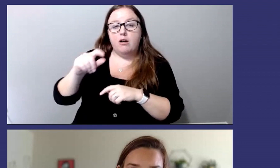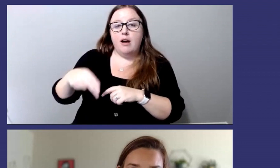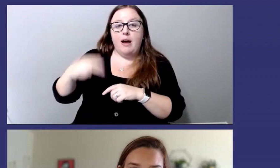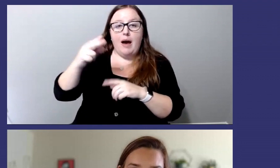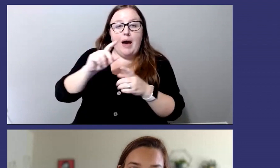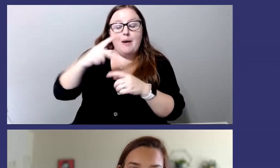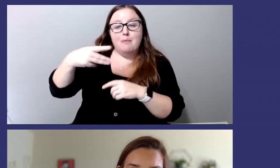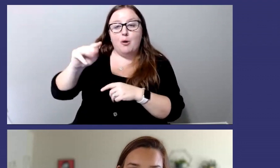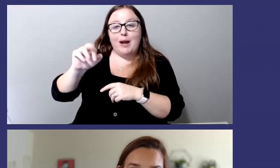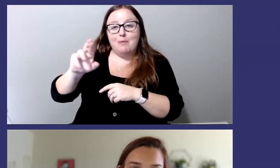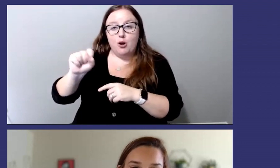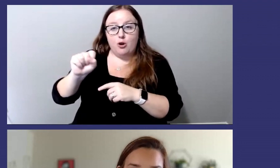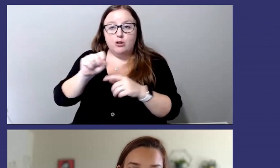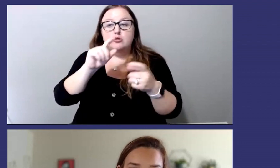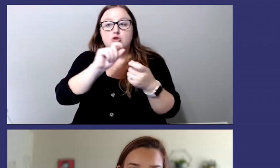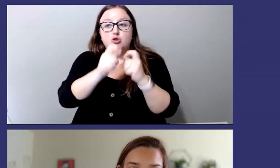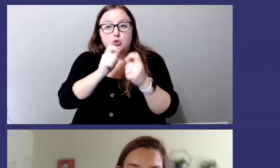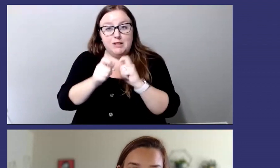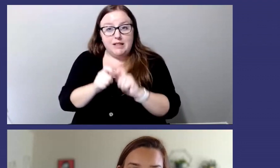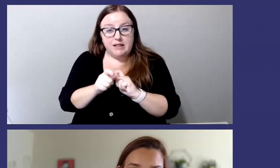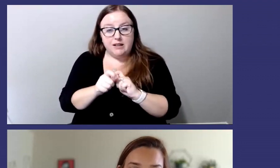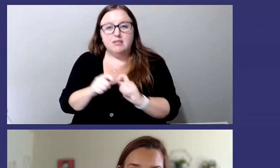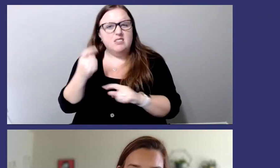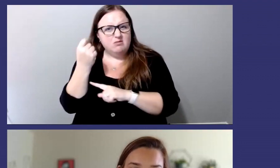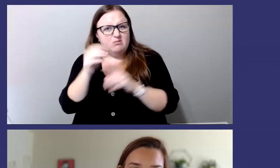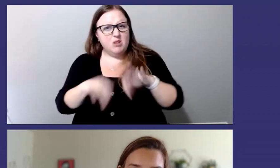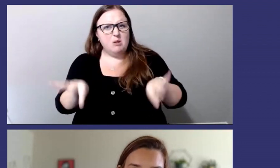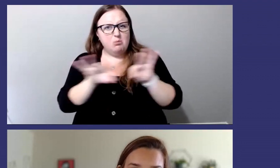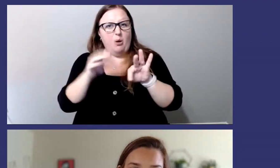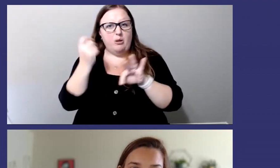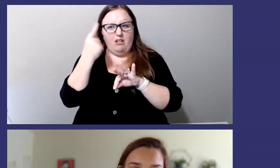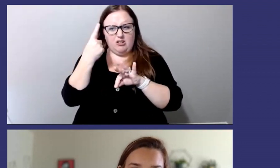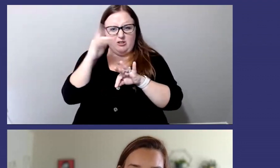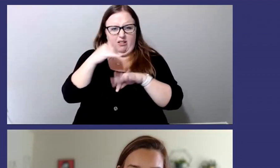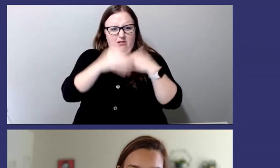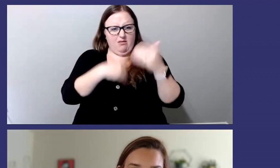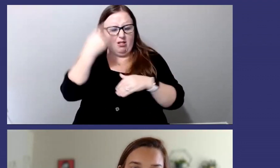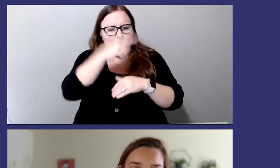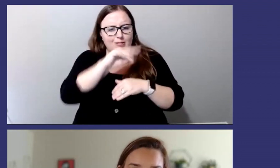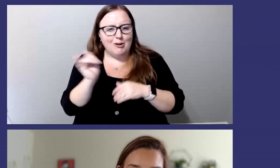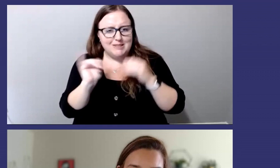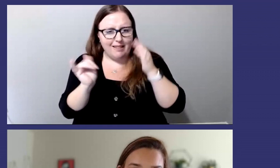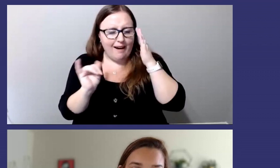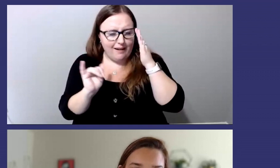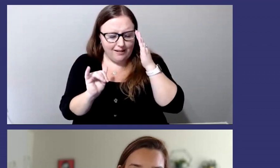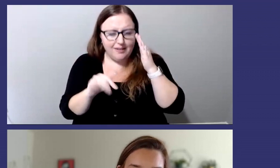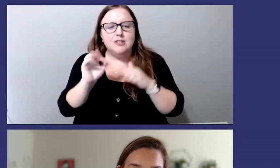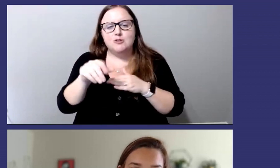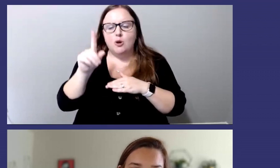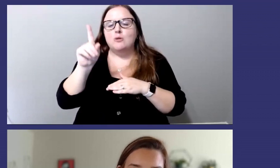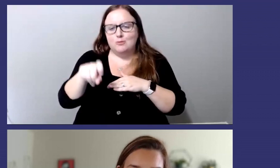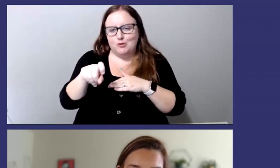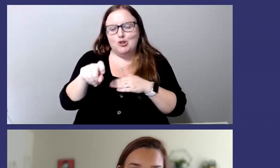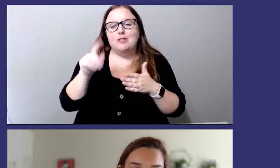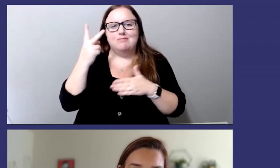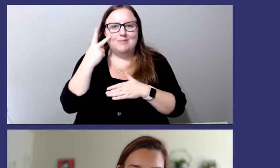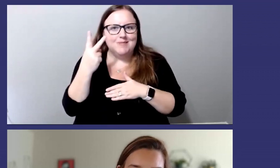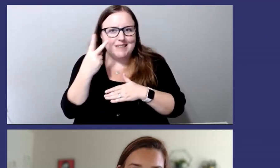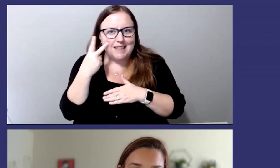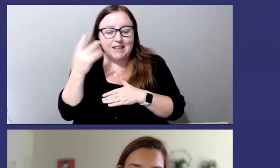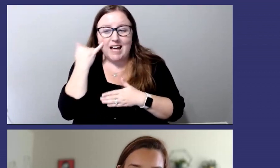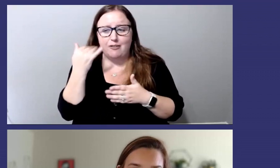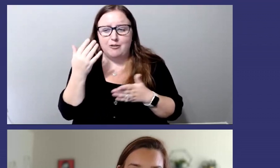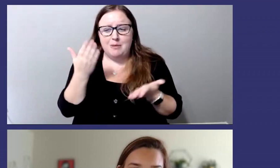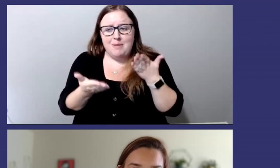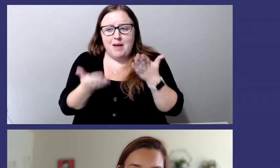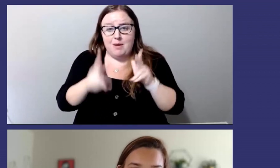great way to really understand how that part of the machine learning training process works. So you should definitely check it out. And I think for those who still maybe are